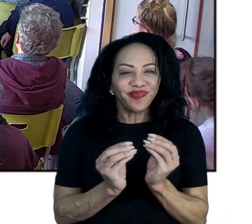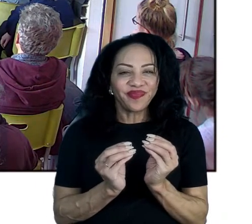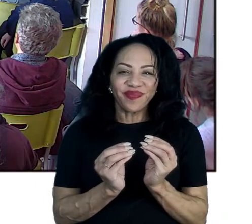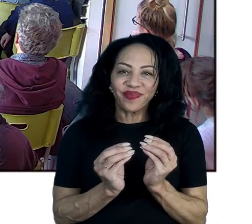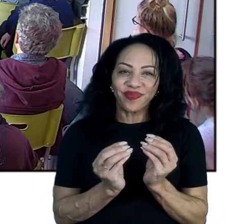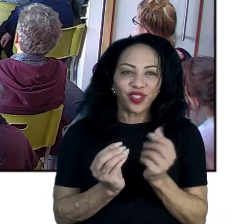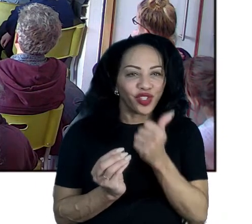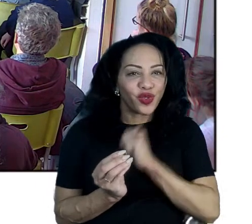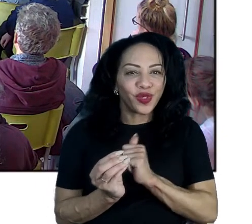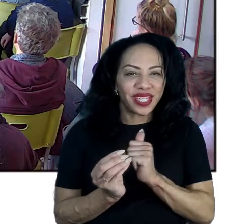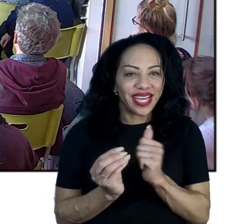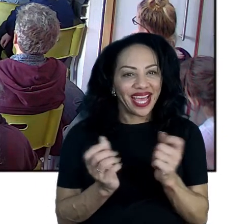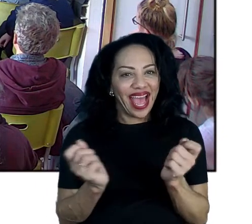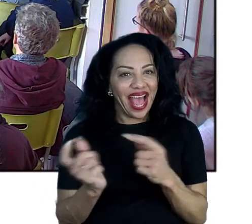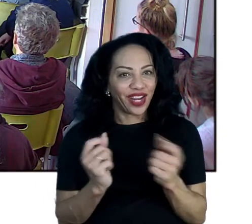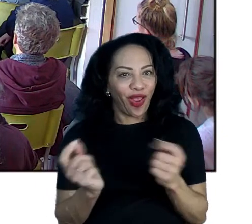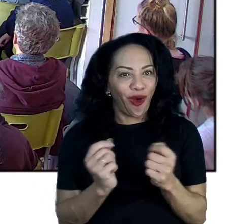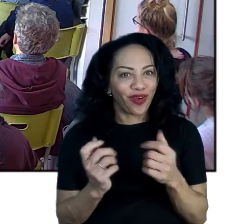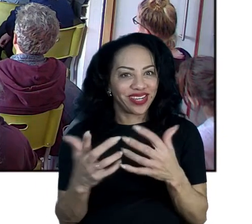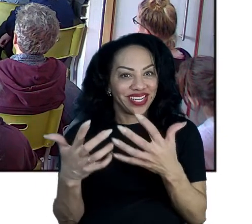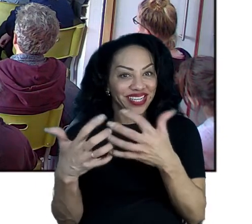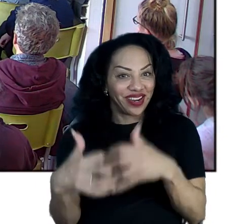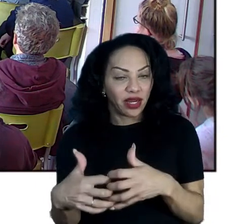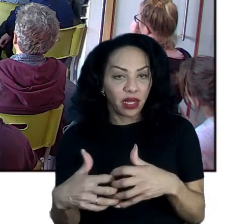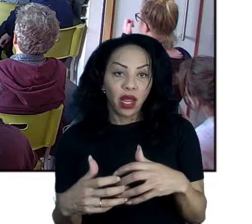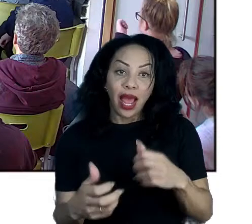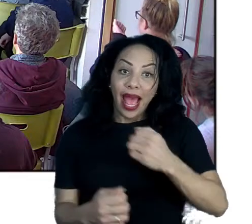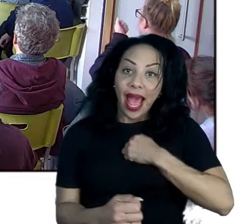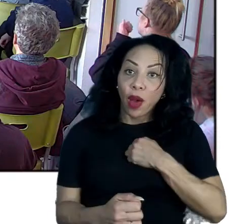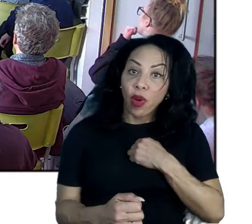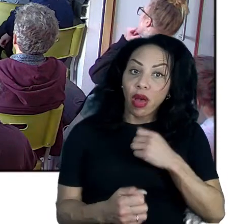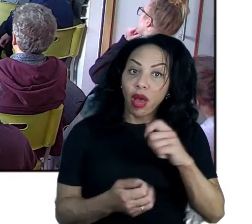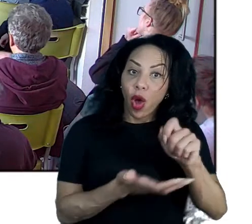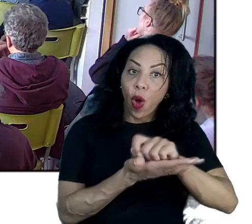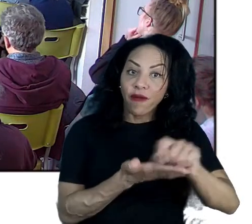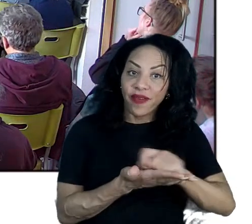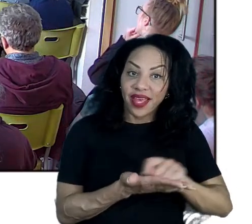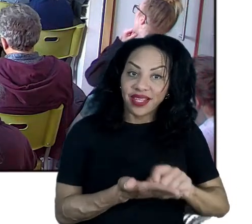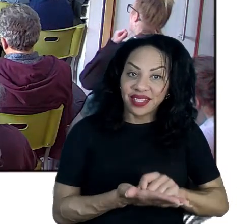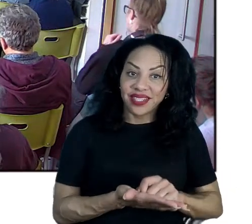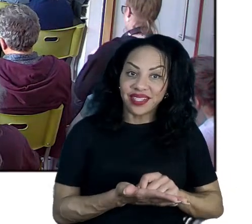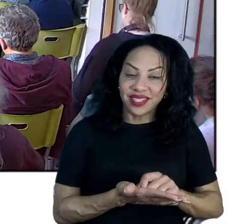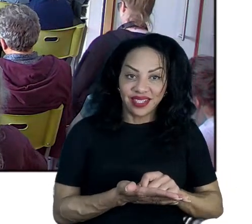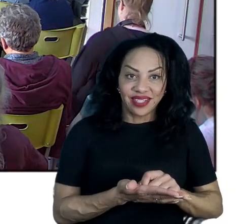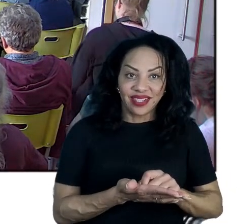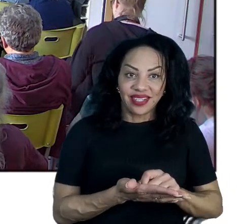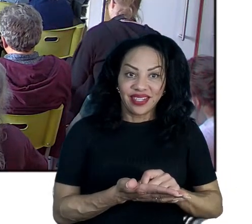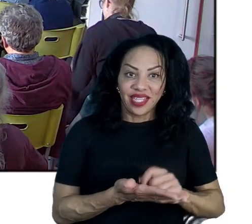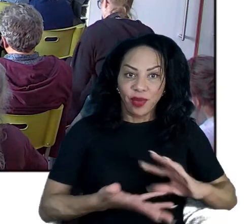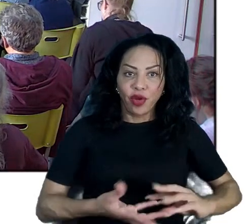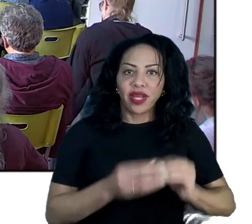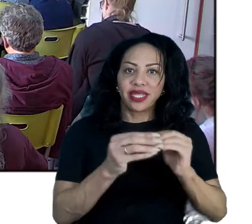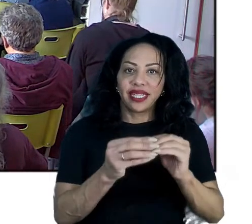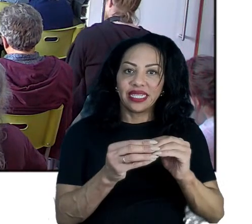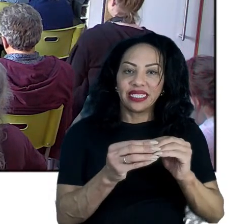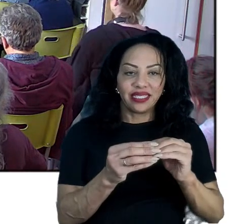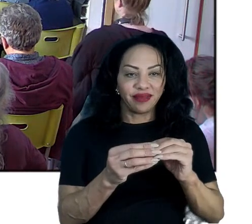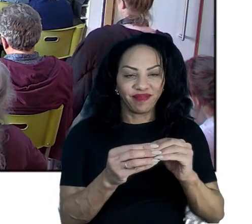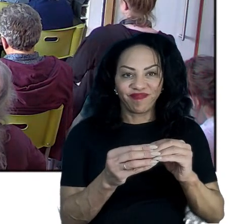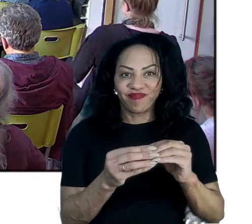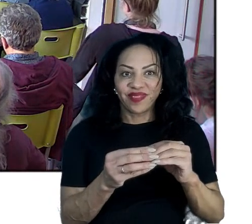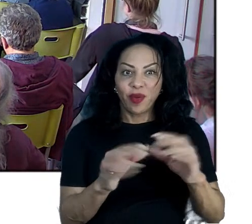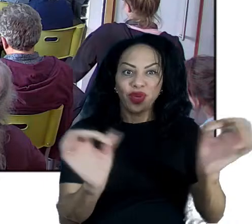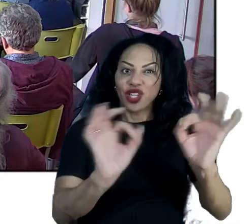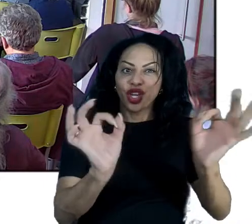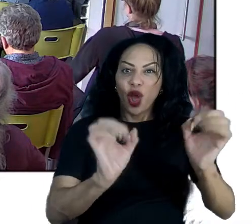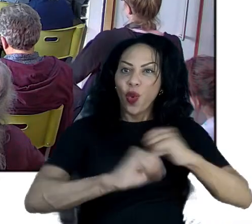technology. But the office that we recreated at Arnolfini was a nowhere space. in the 90s, Arnolfini didn't have